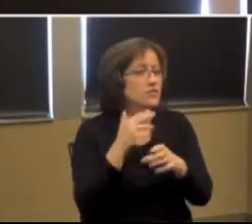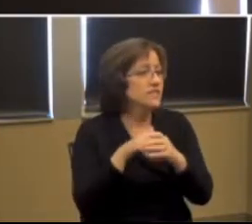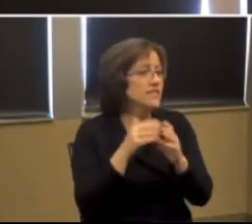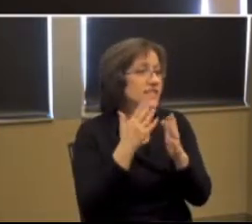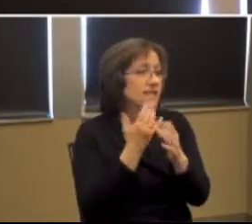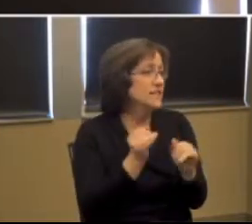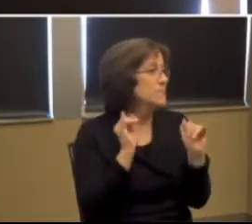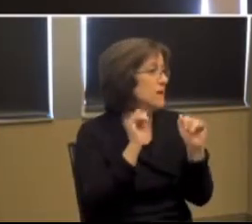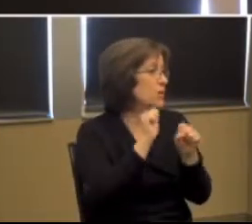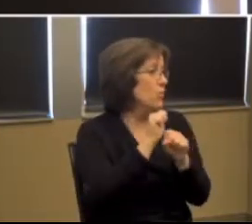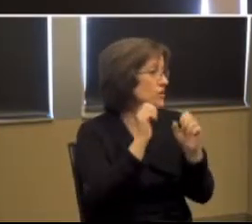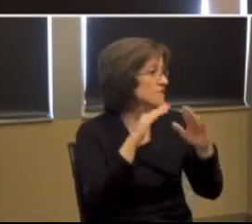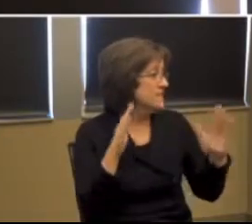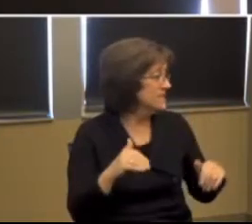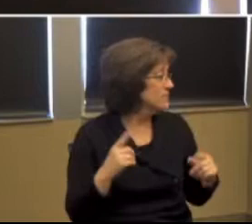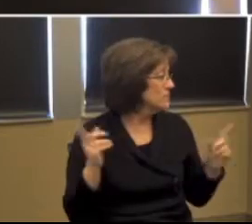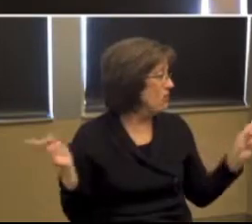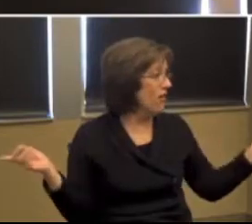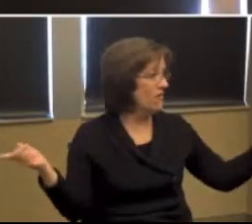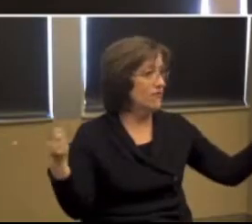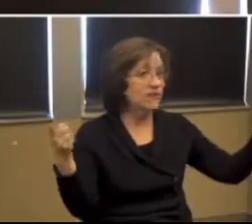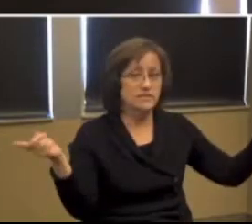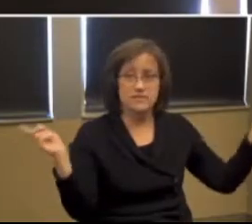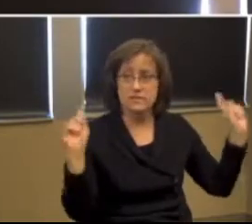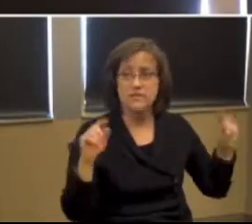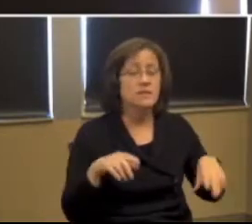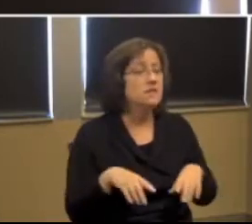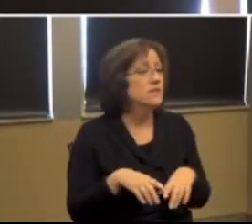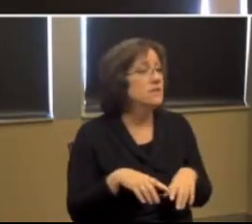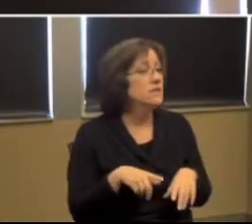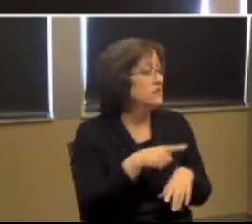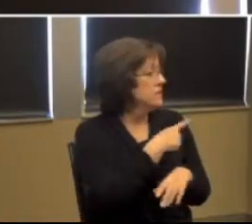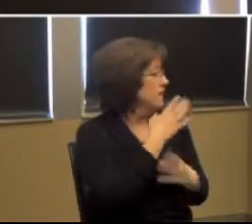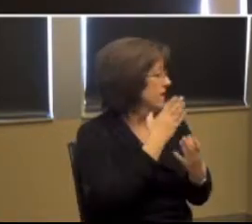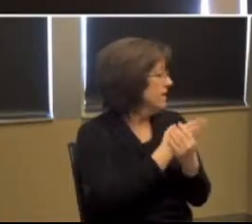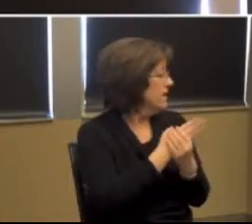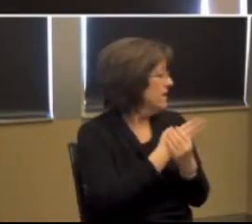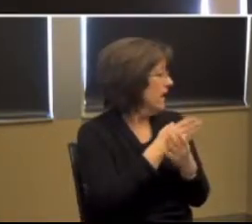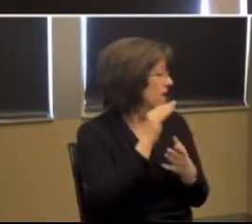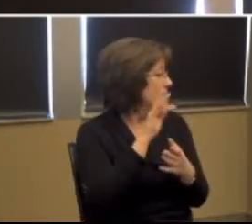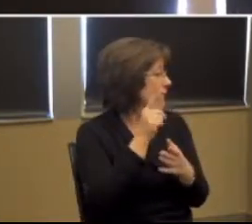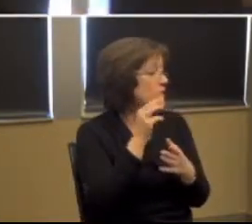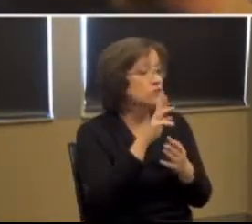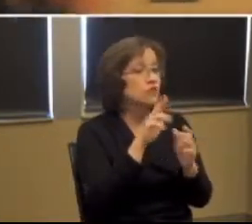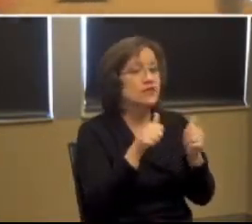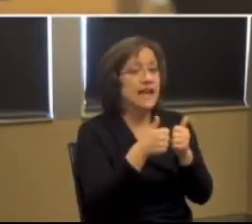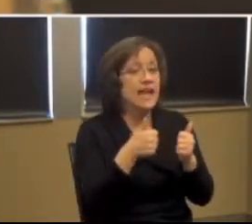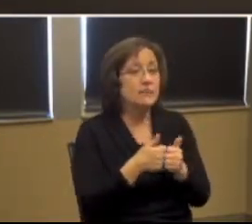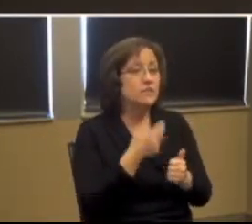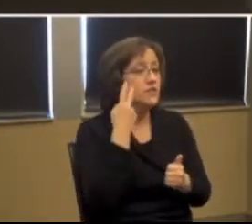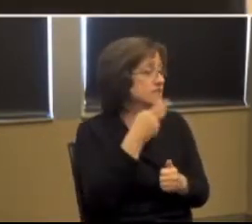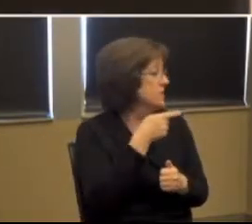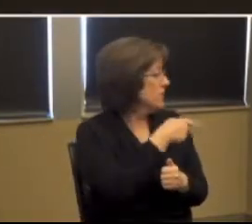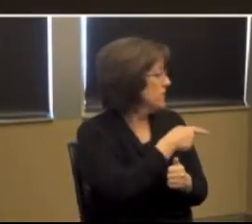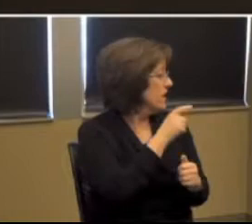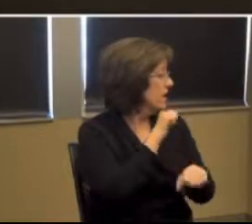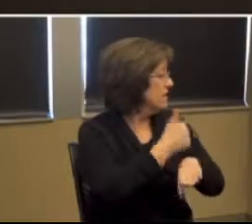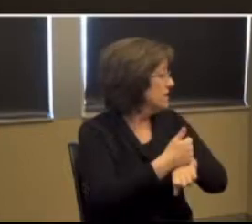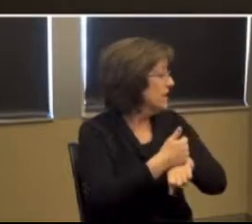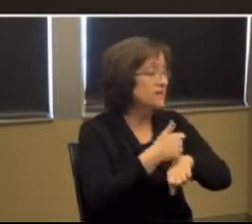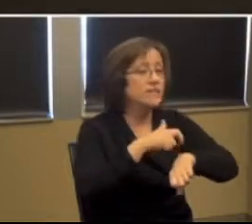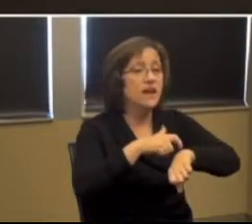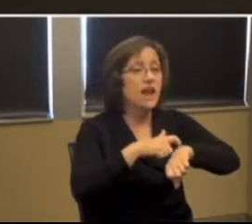work systems. And things like file folder games, you'll see some of them over on this other table that are clocks. So you set